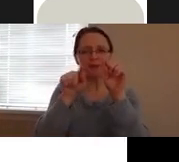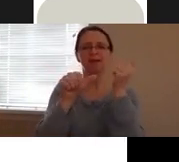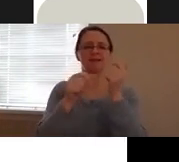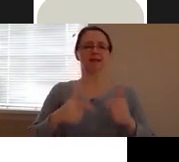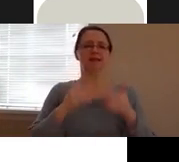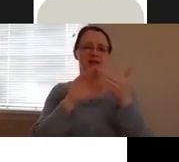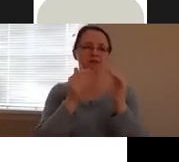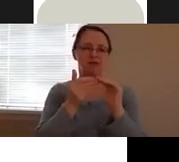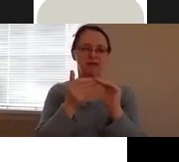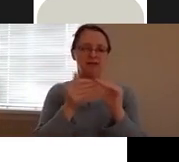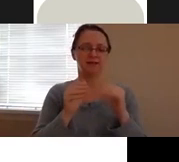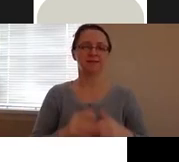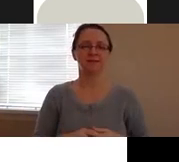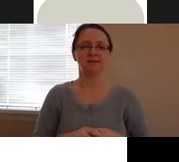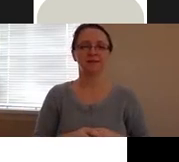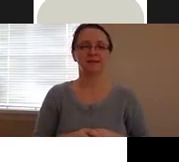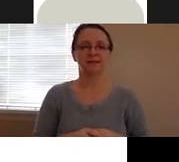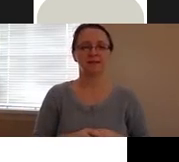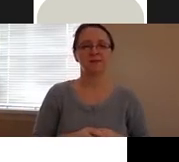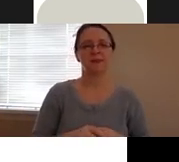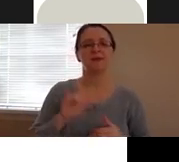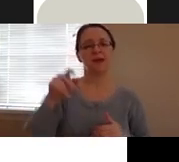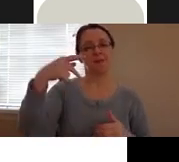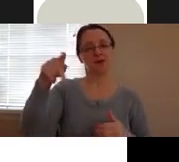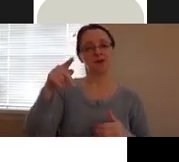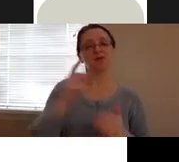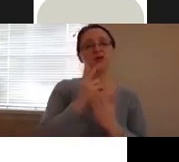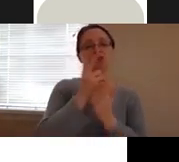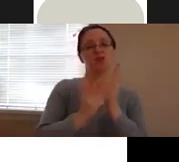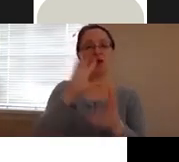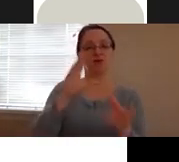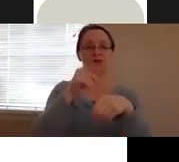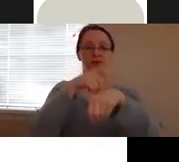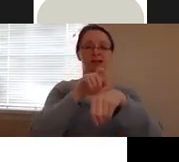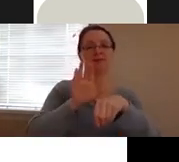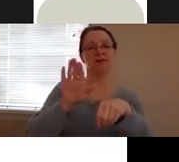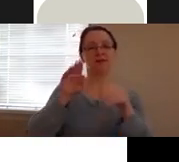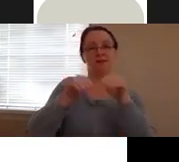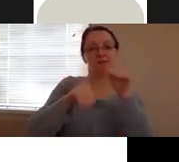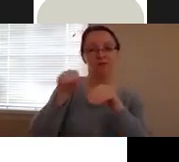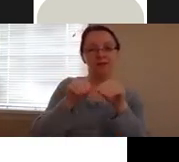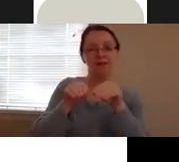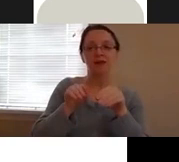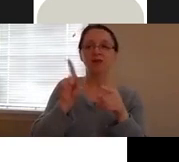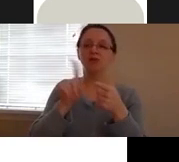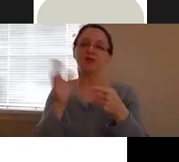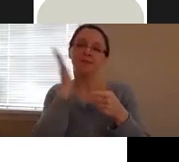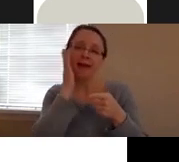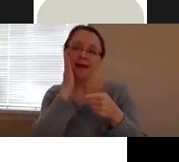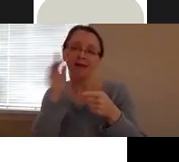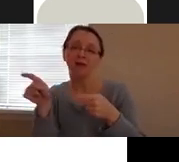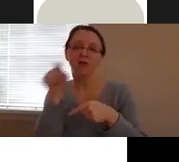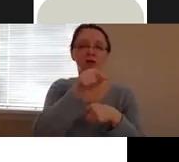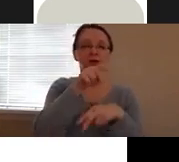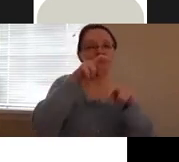community. And this is his movements for 2 hours. You can see goes between the bed, the chair, this kitchen